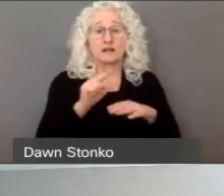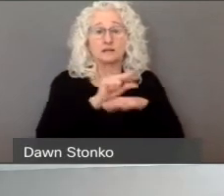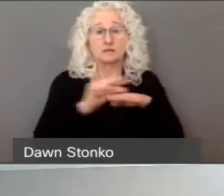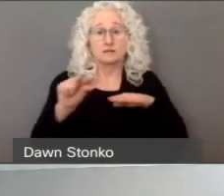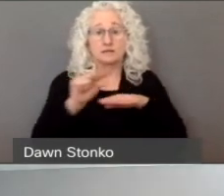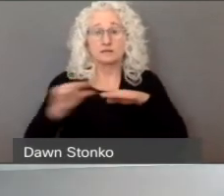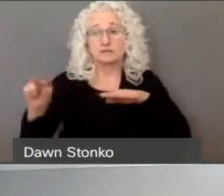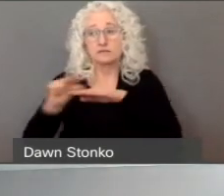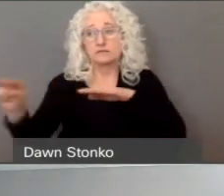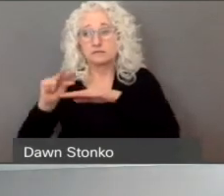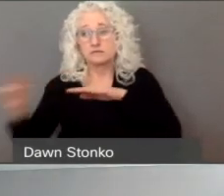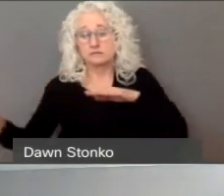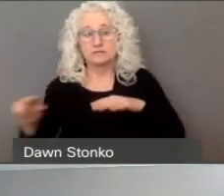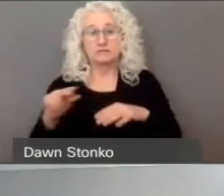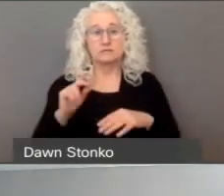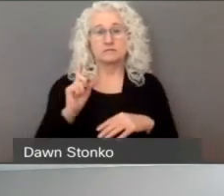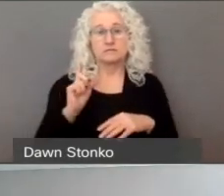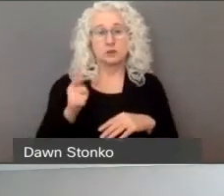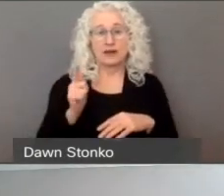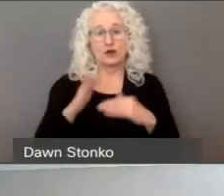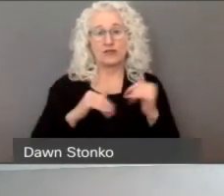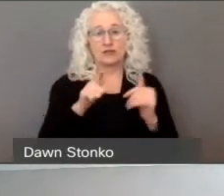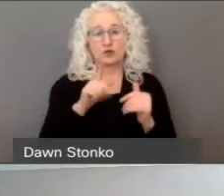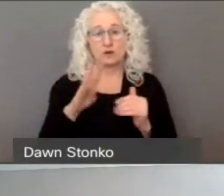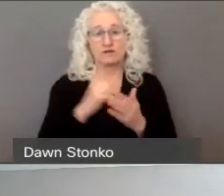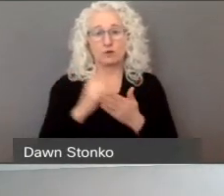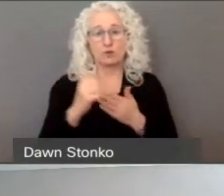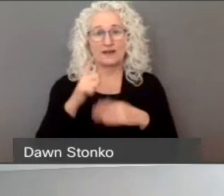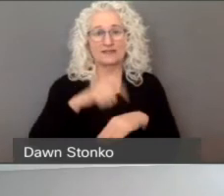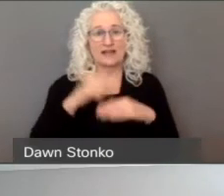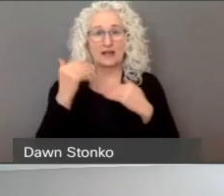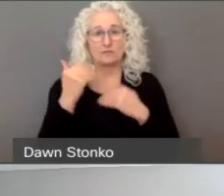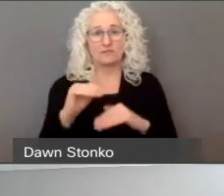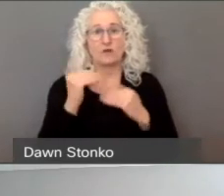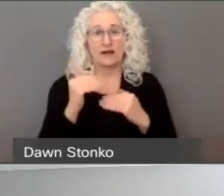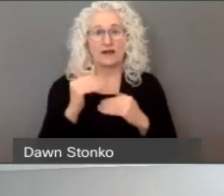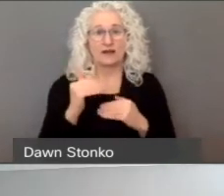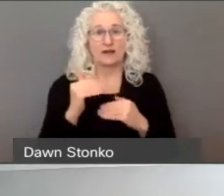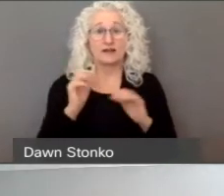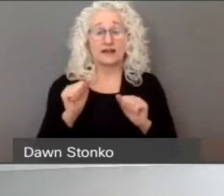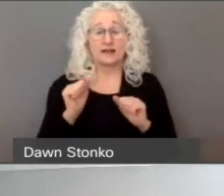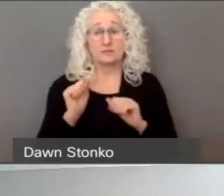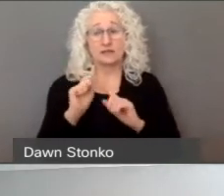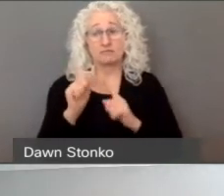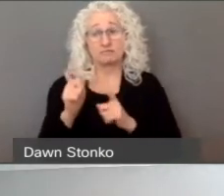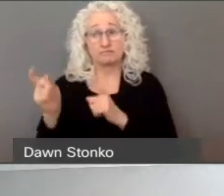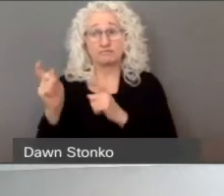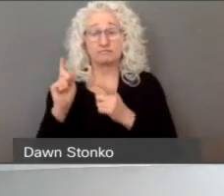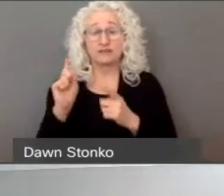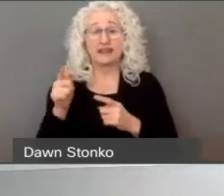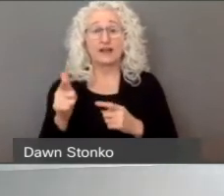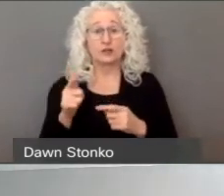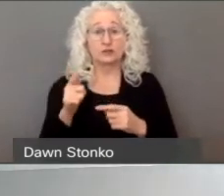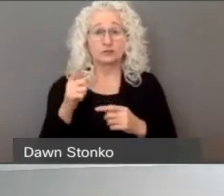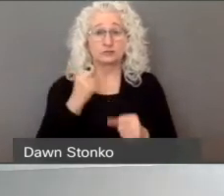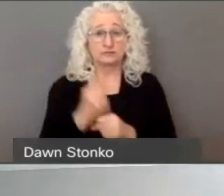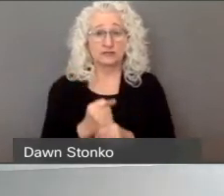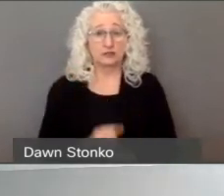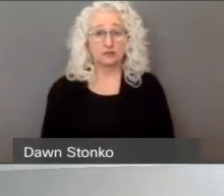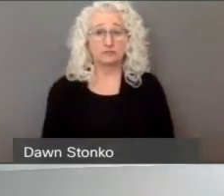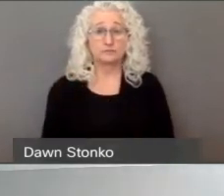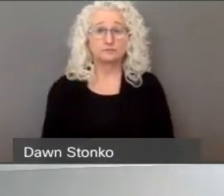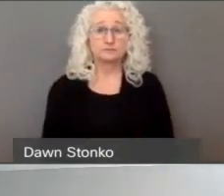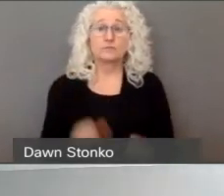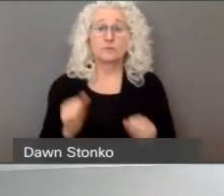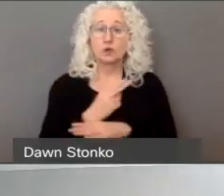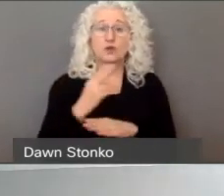24 weeks time frame if need is anticipated later in the year? So you can